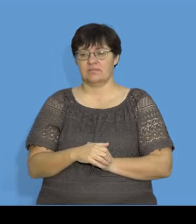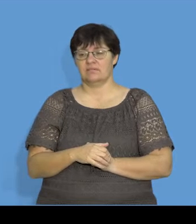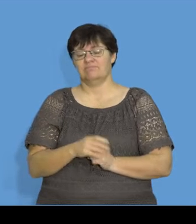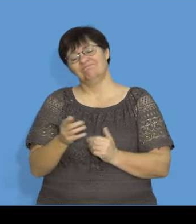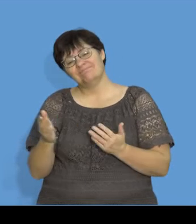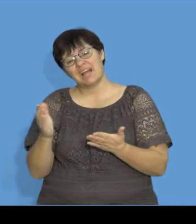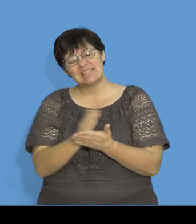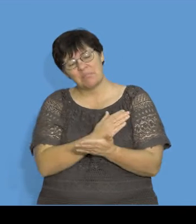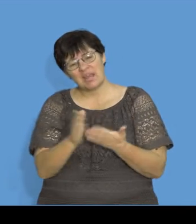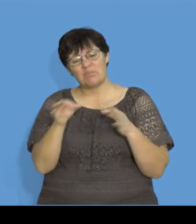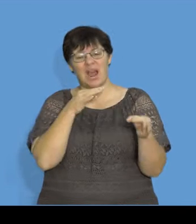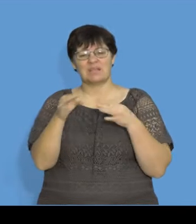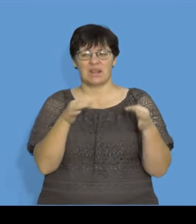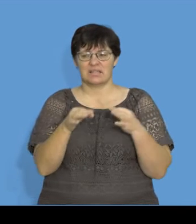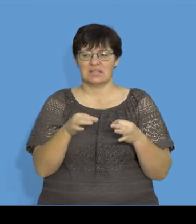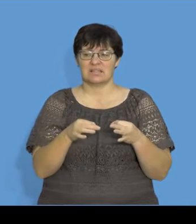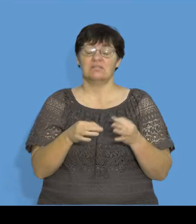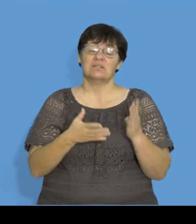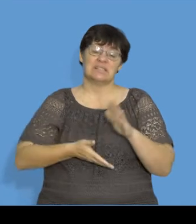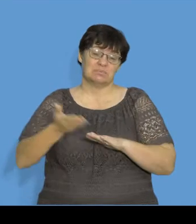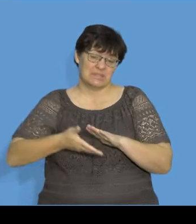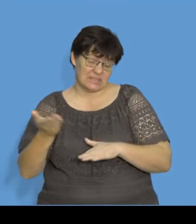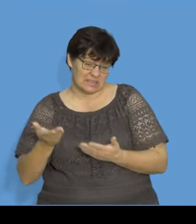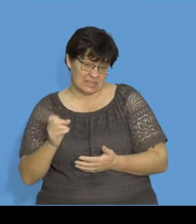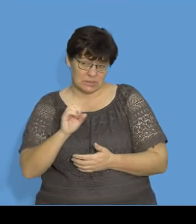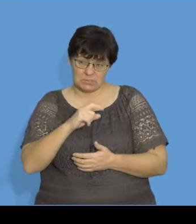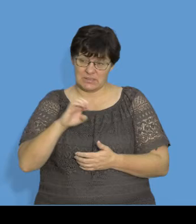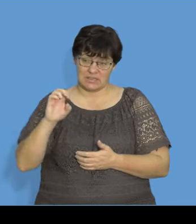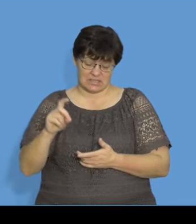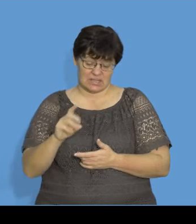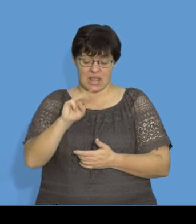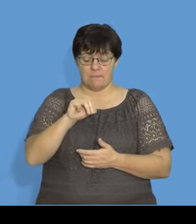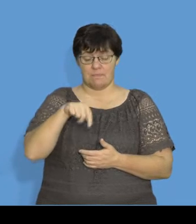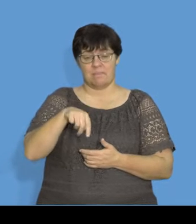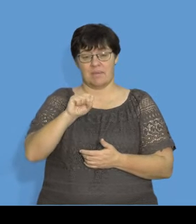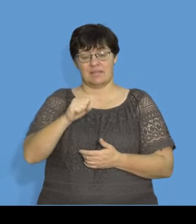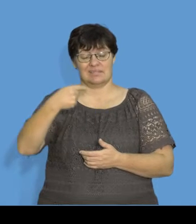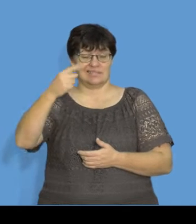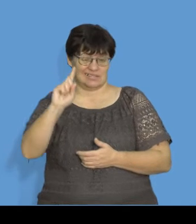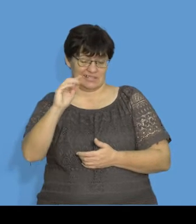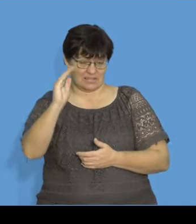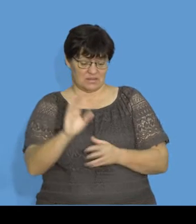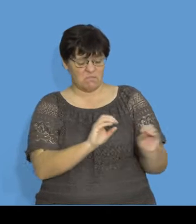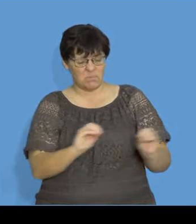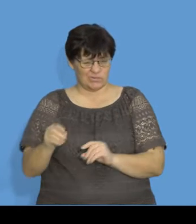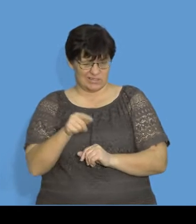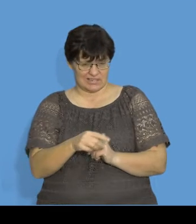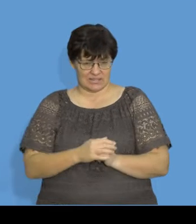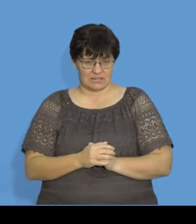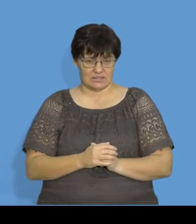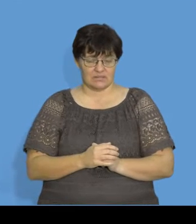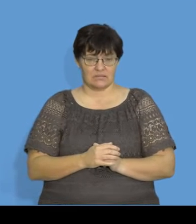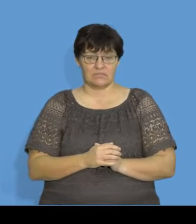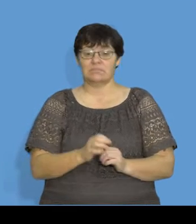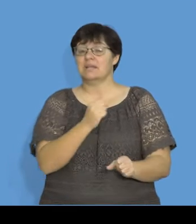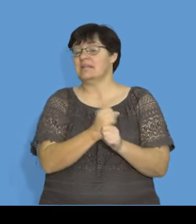Sometimes they're going to describe that as speed. It's the motion, it's in meters per second. Now, what I